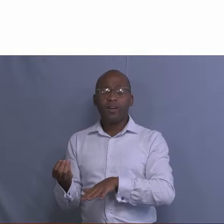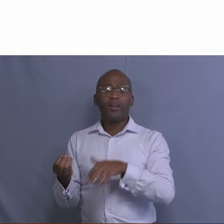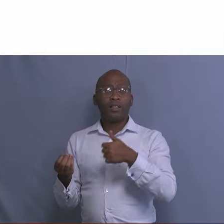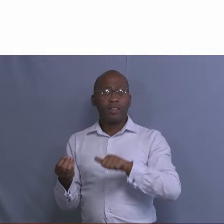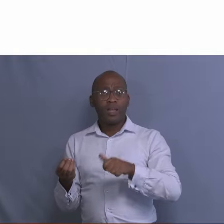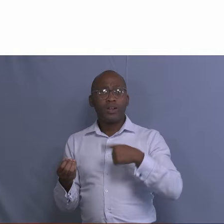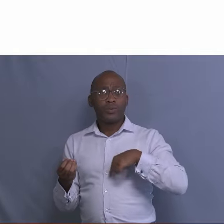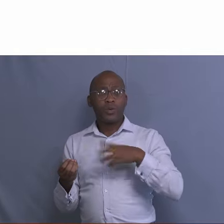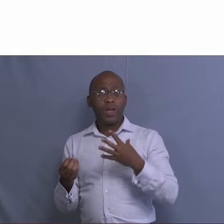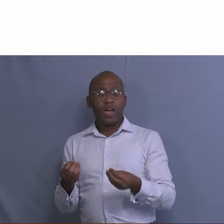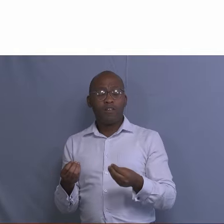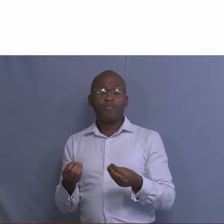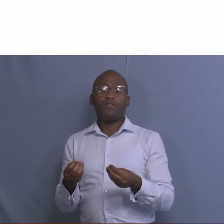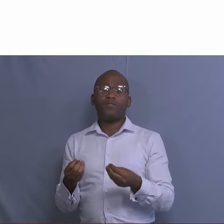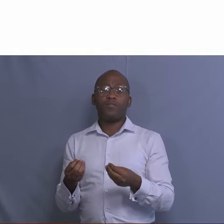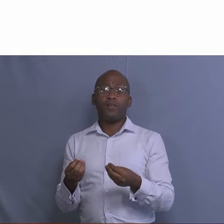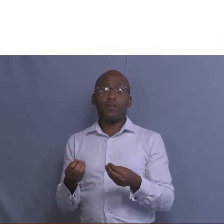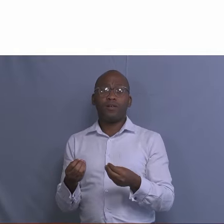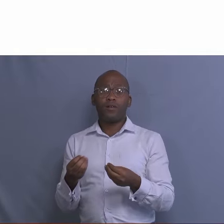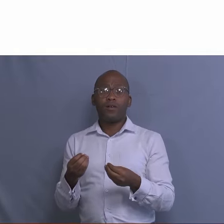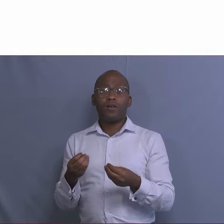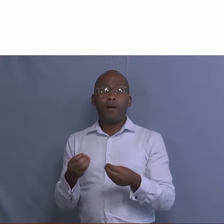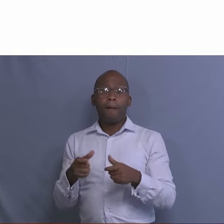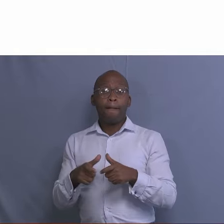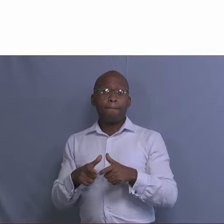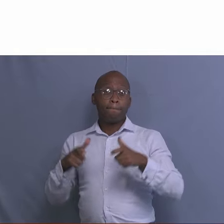cattle ranging on figure